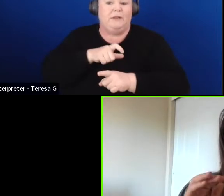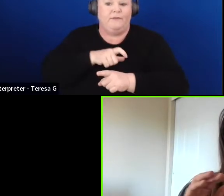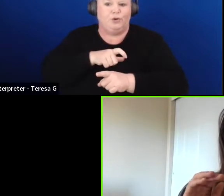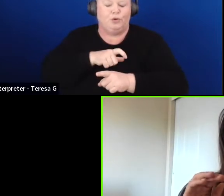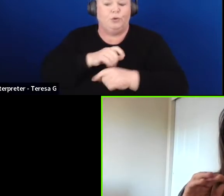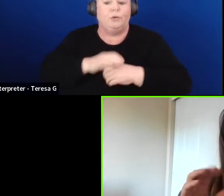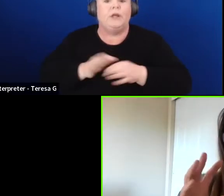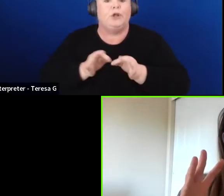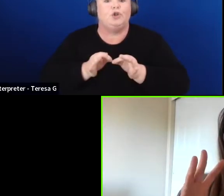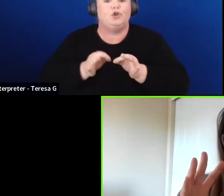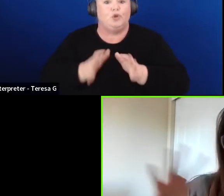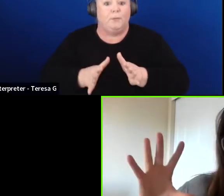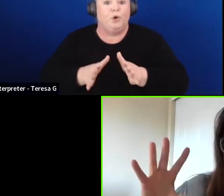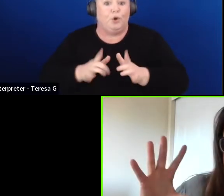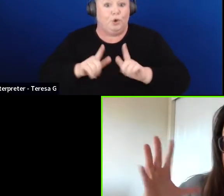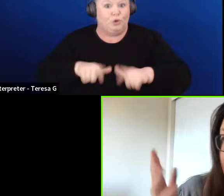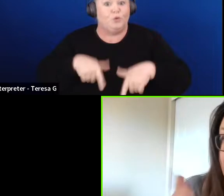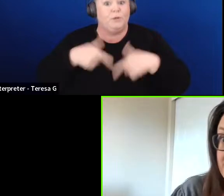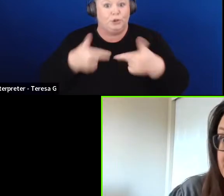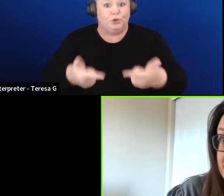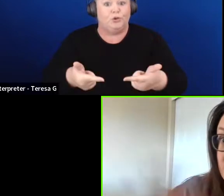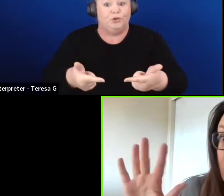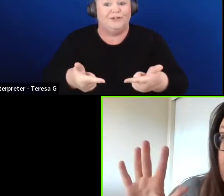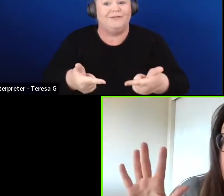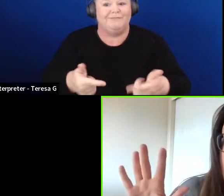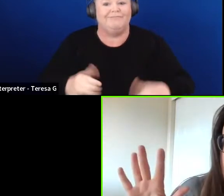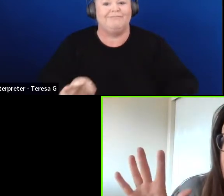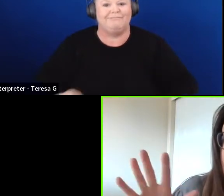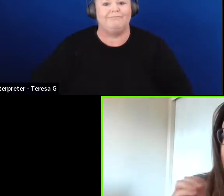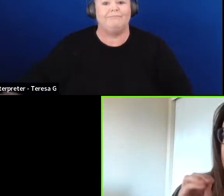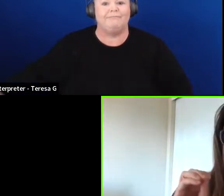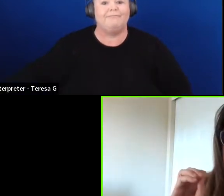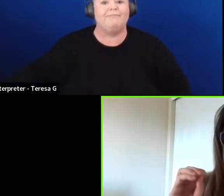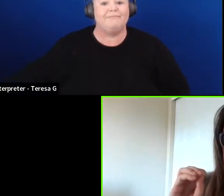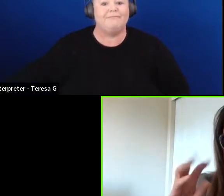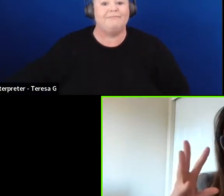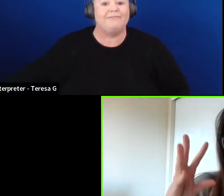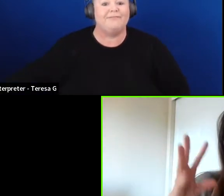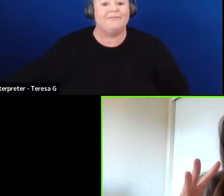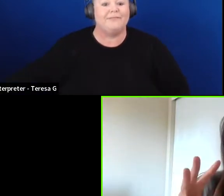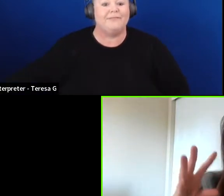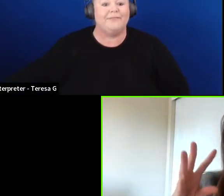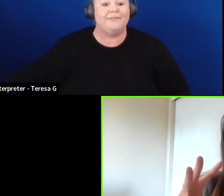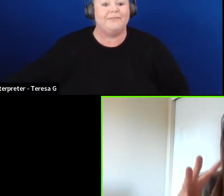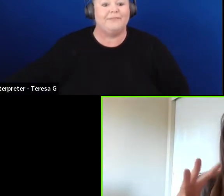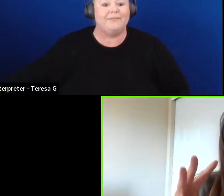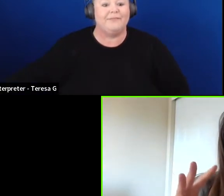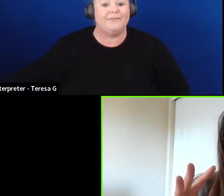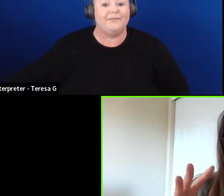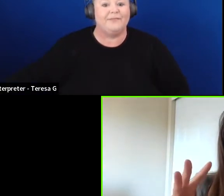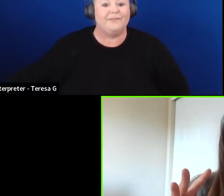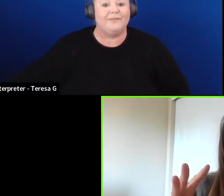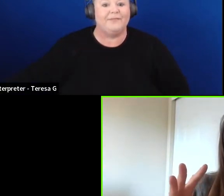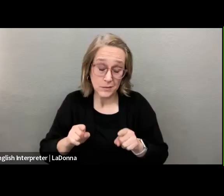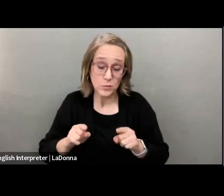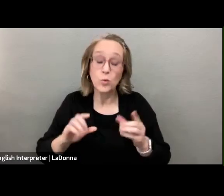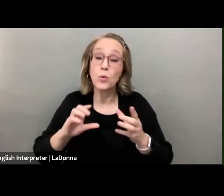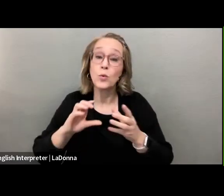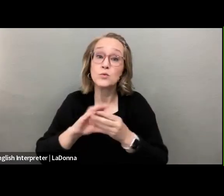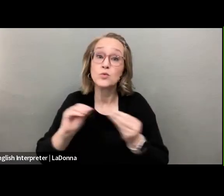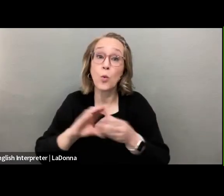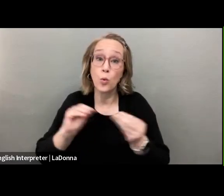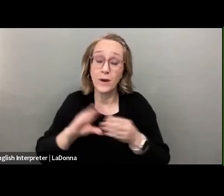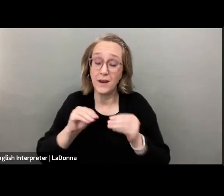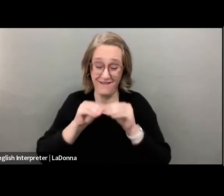And this story broke, and we learned after watching the body